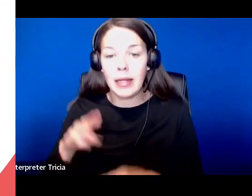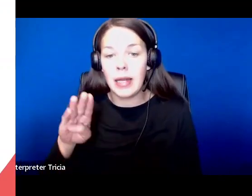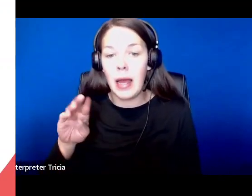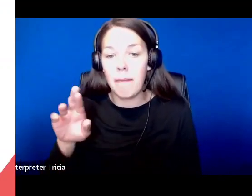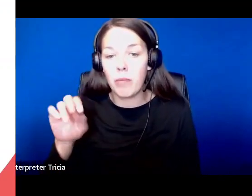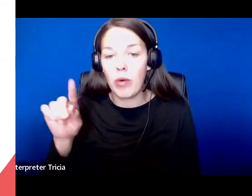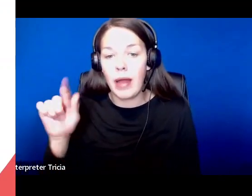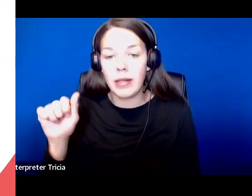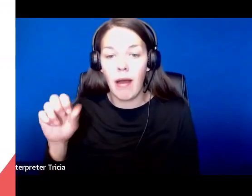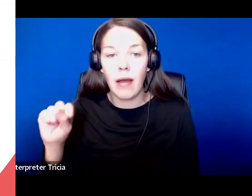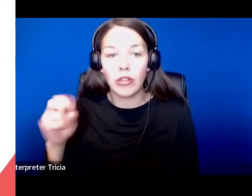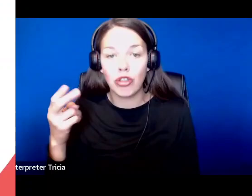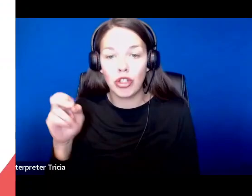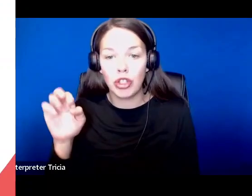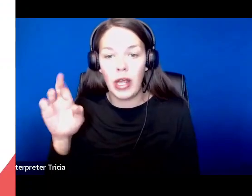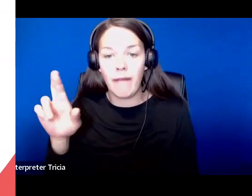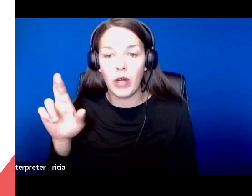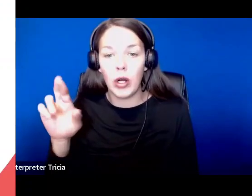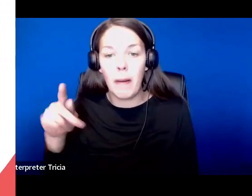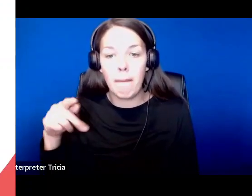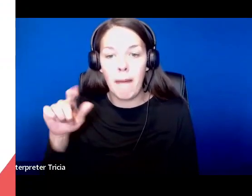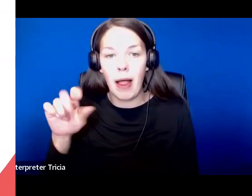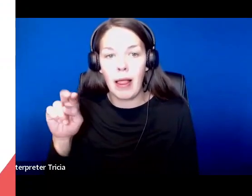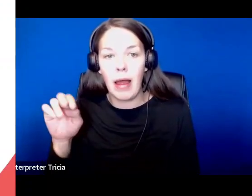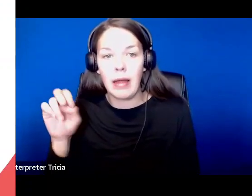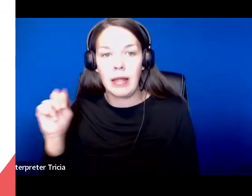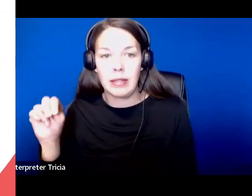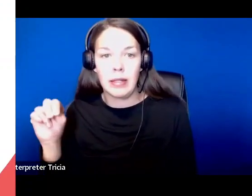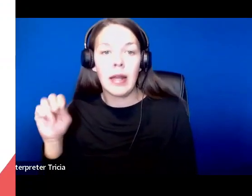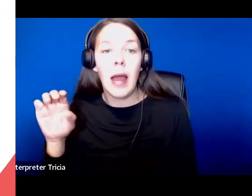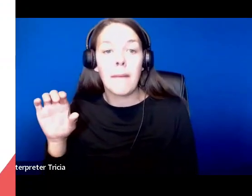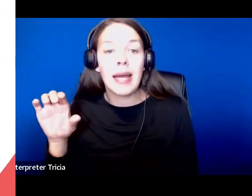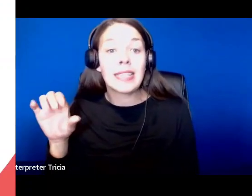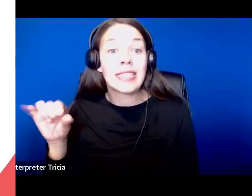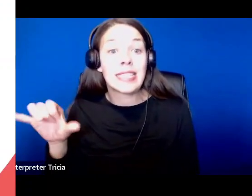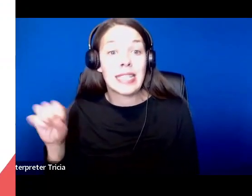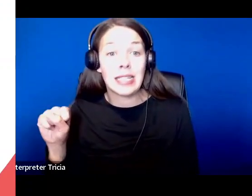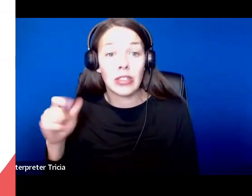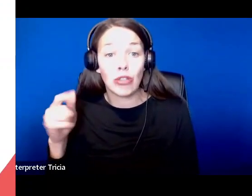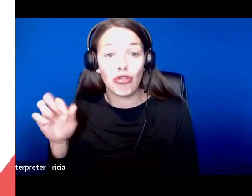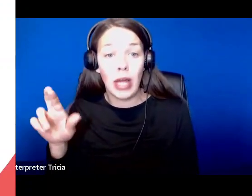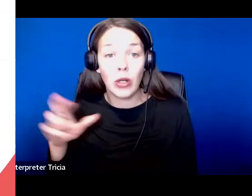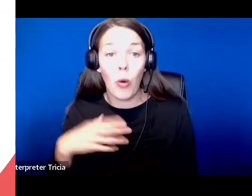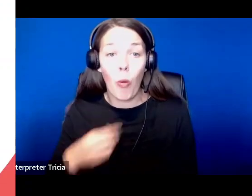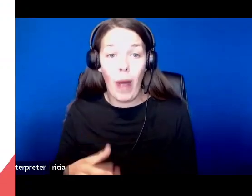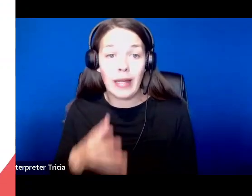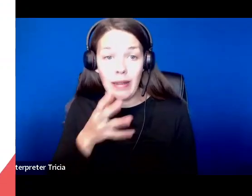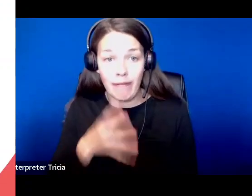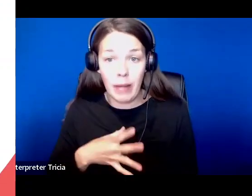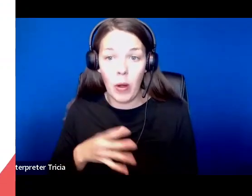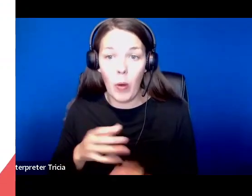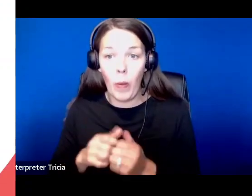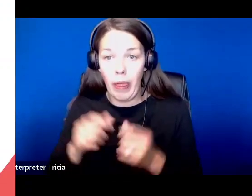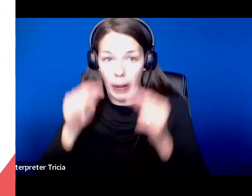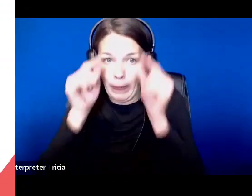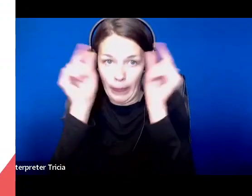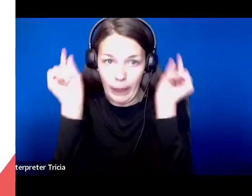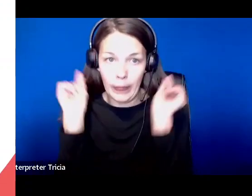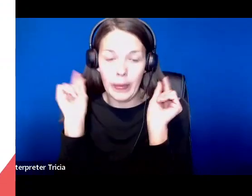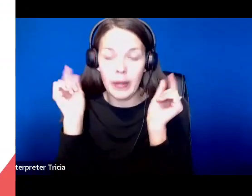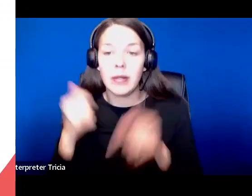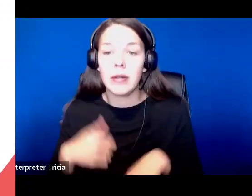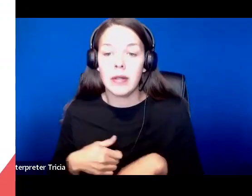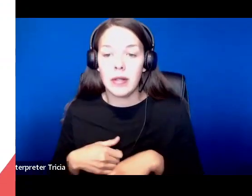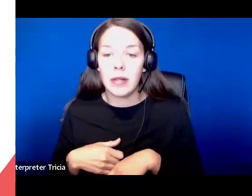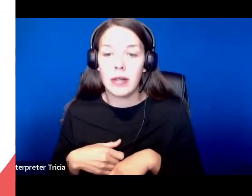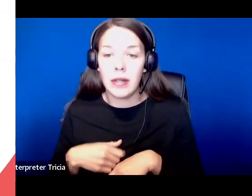Schaefer-Pellenin. I am a cisgender white female with a middle-aged female with a pixie cut and a